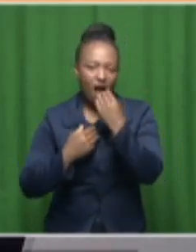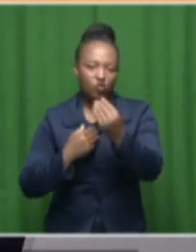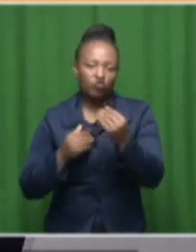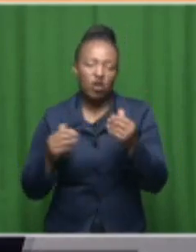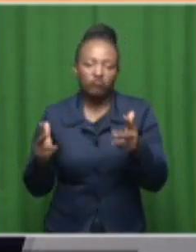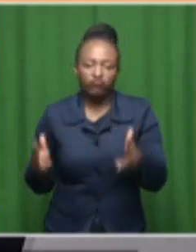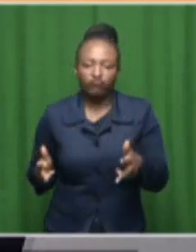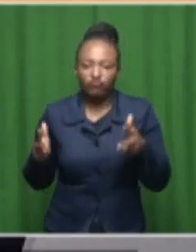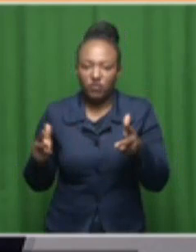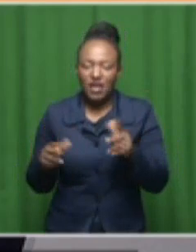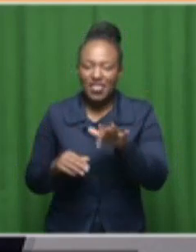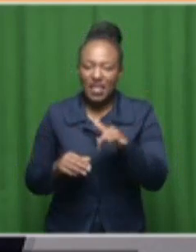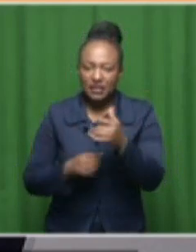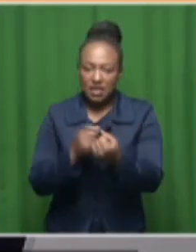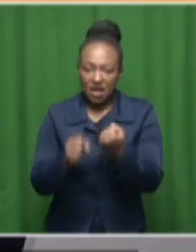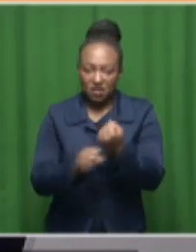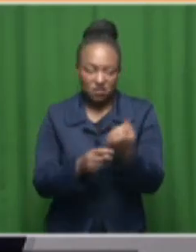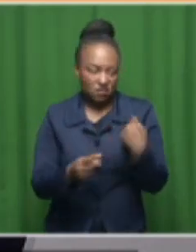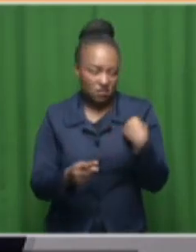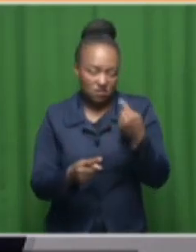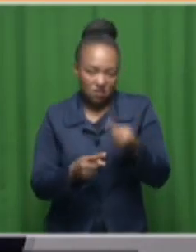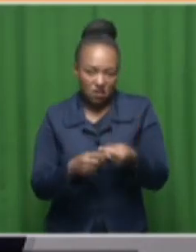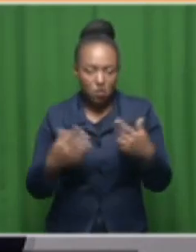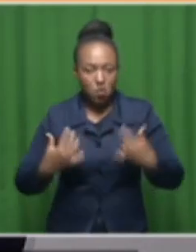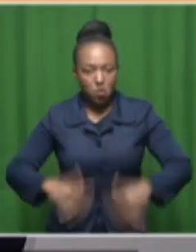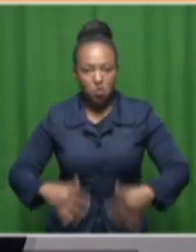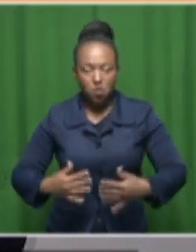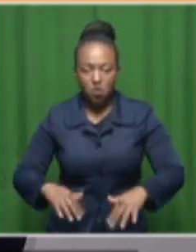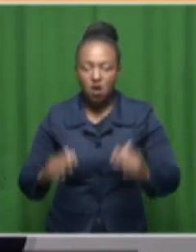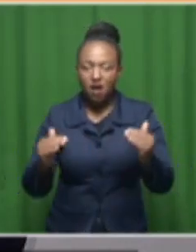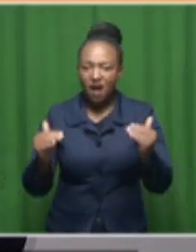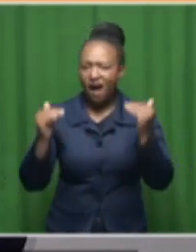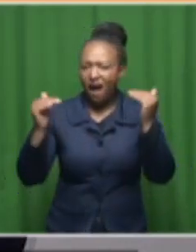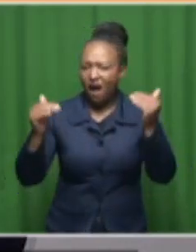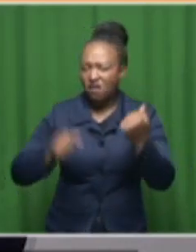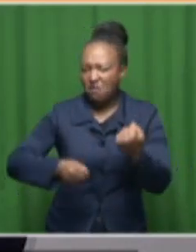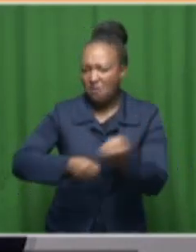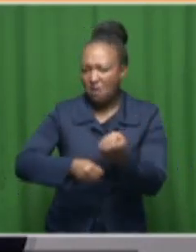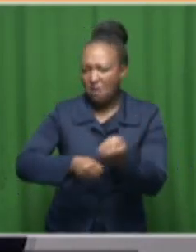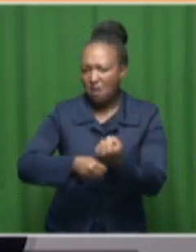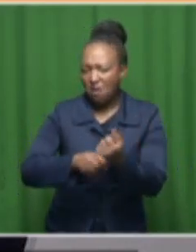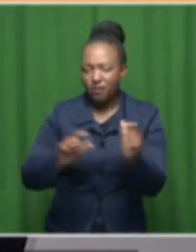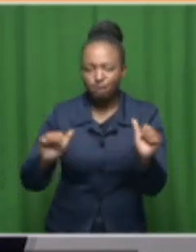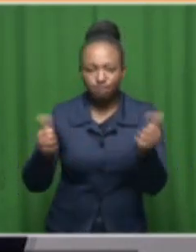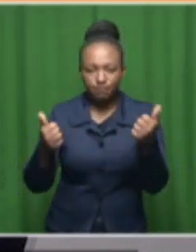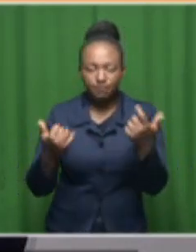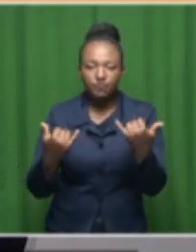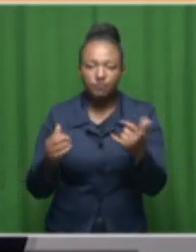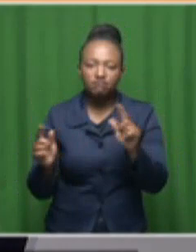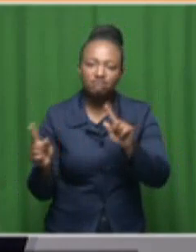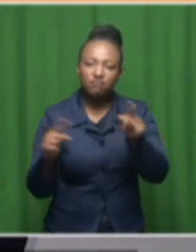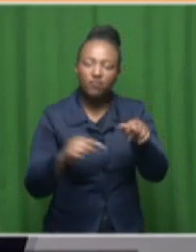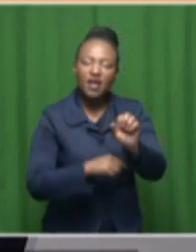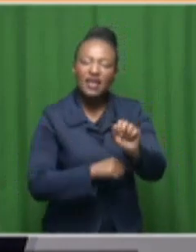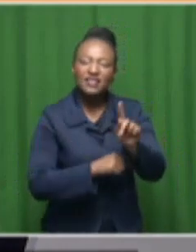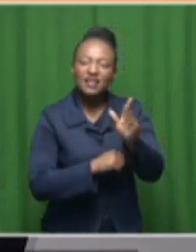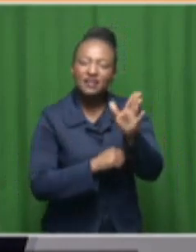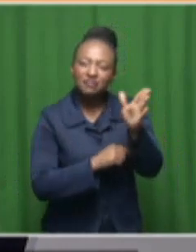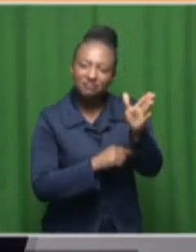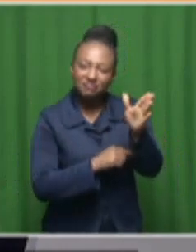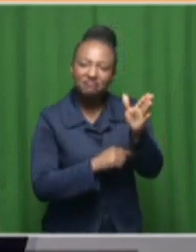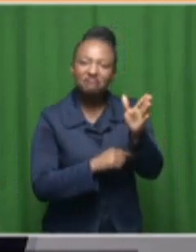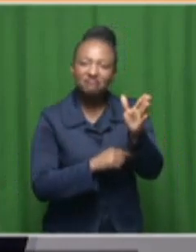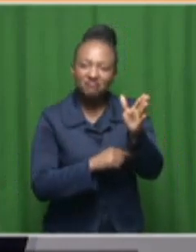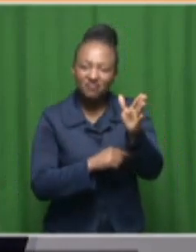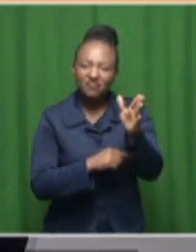for 13 years and really has maintained its high levels of operational efficiency. Let's cross over to Sakina Kamwendo, who